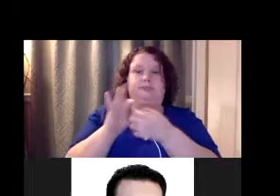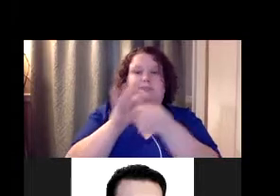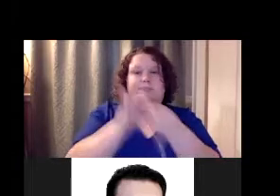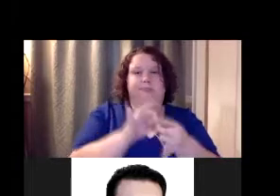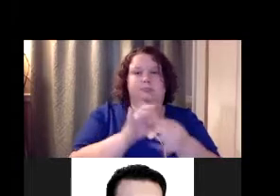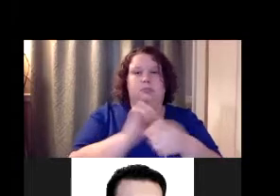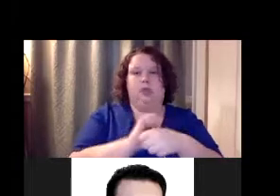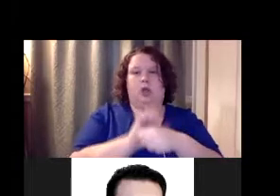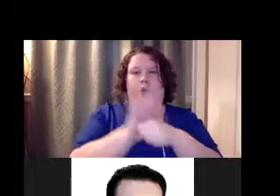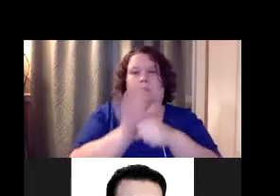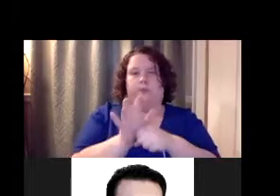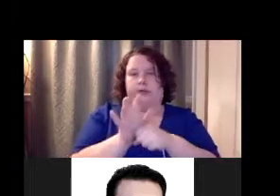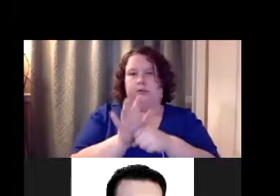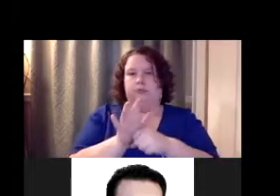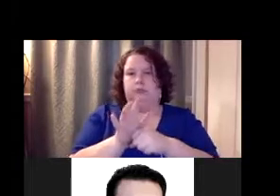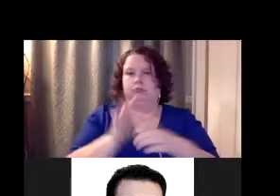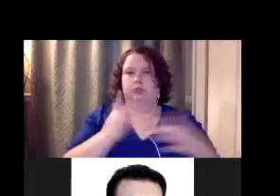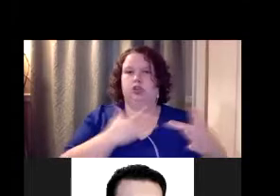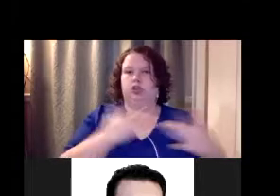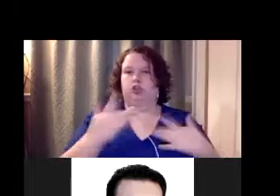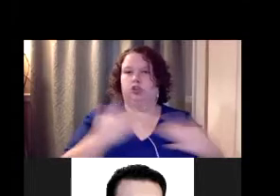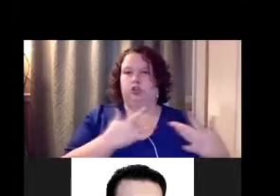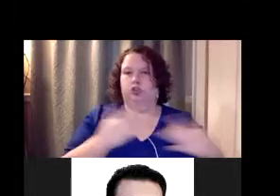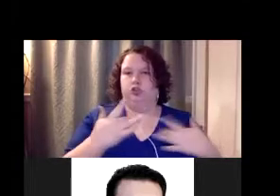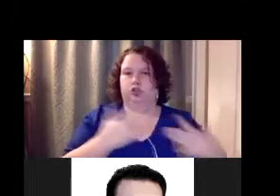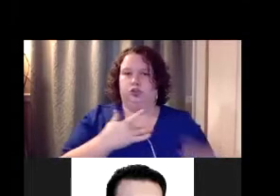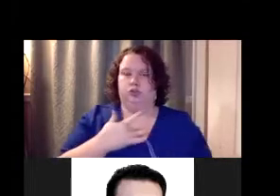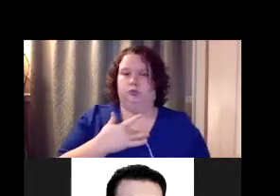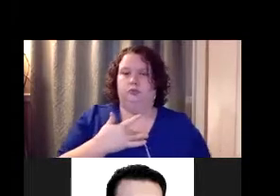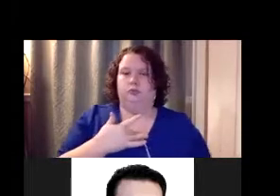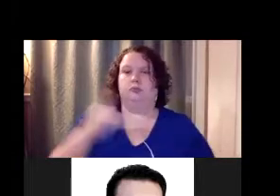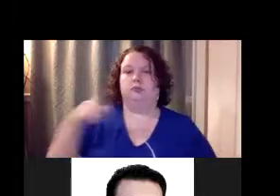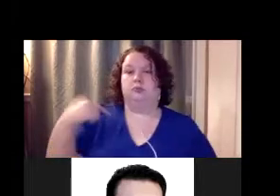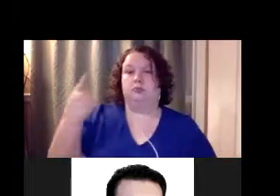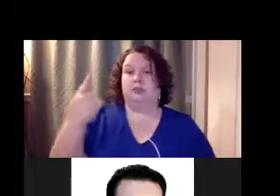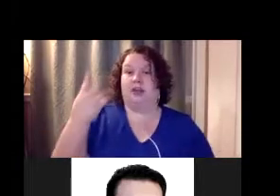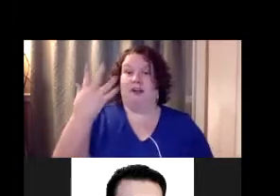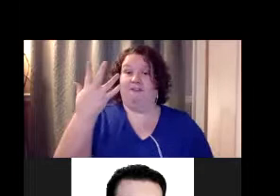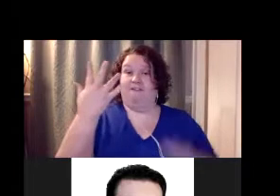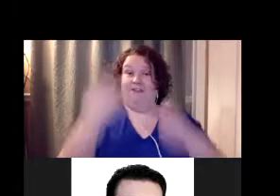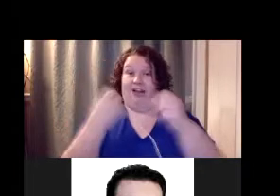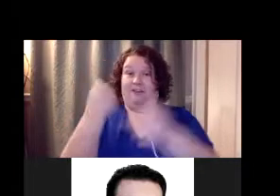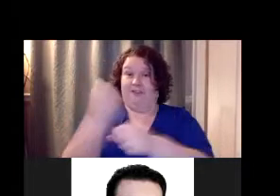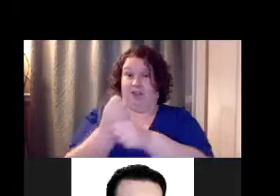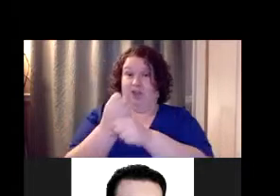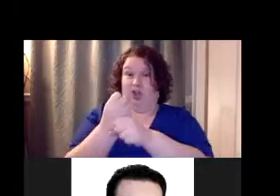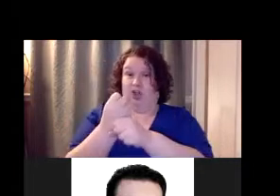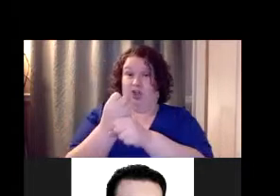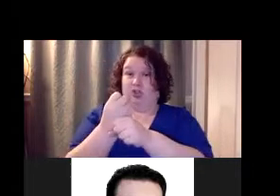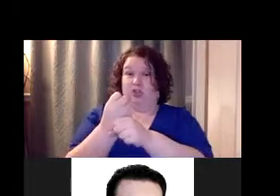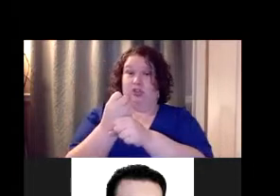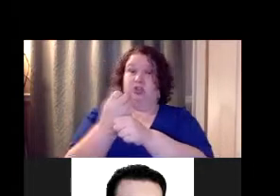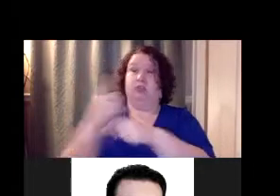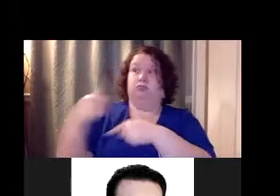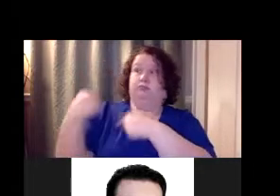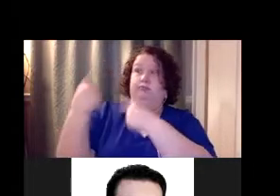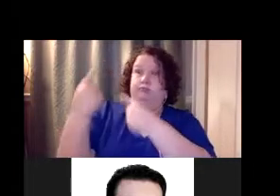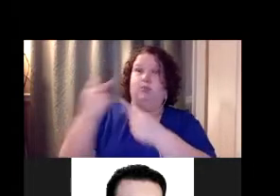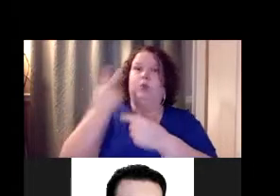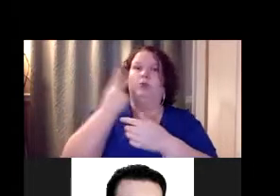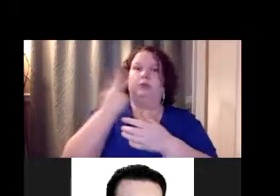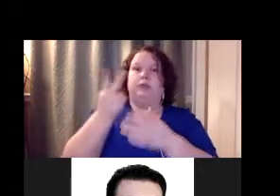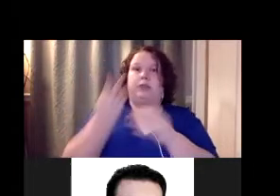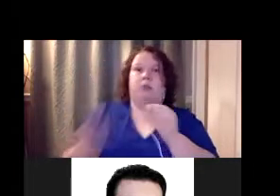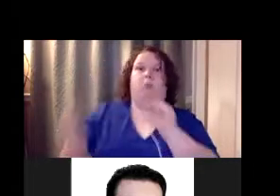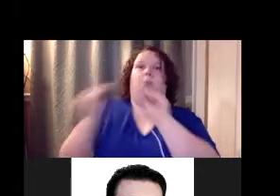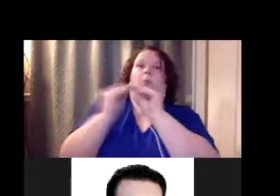concerns, but overall, the 5-year period, we have seen an increase in the number of students transferring in over the last 5 years.